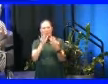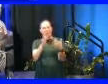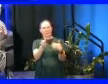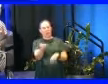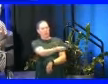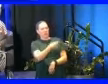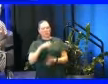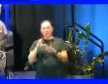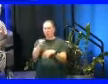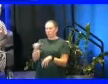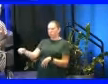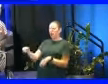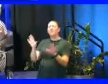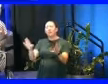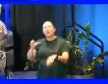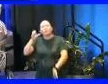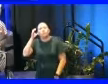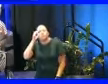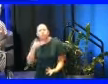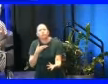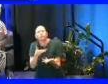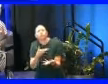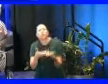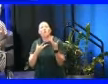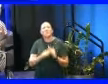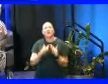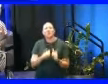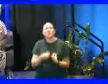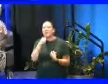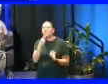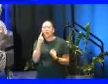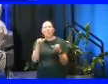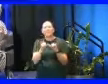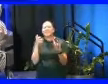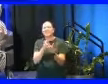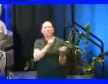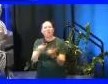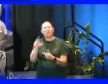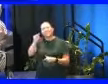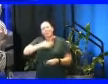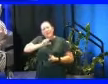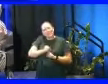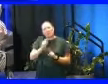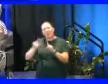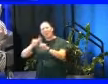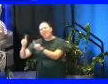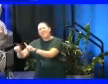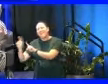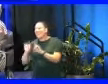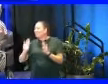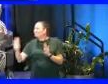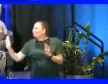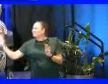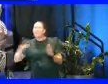categorize them. We listen to them and we have compassion for them. And it's not one size fit all. My situation was different from the next person.